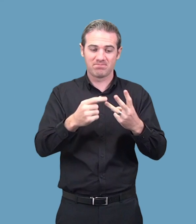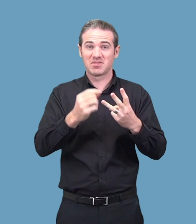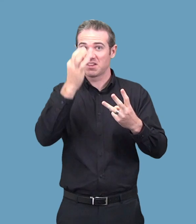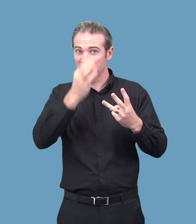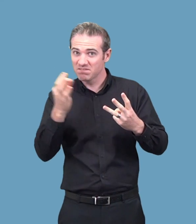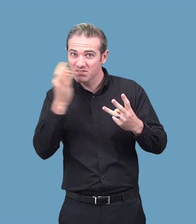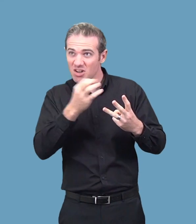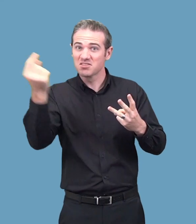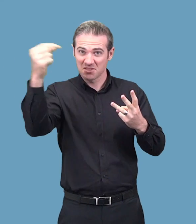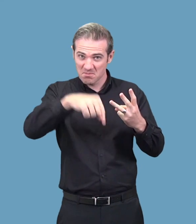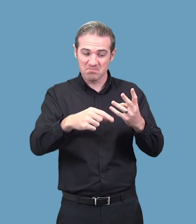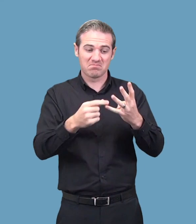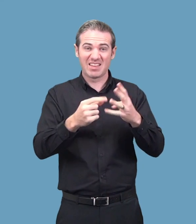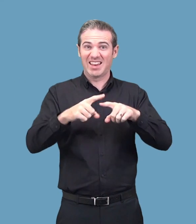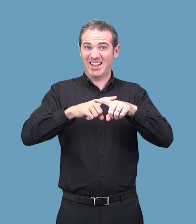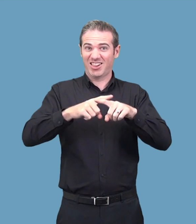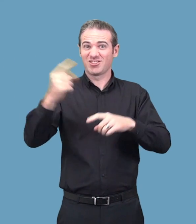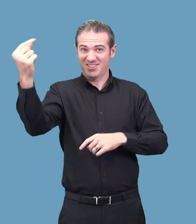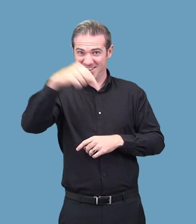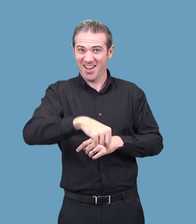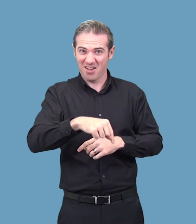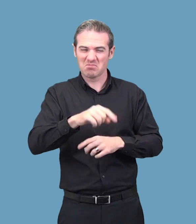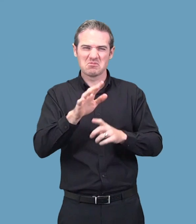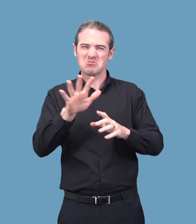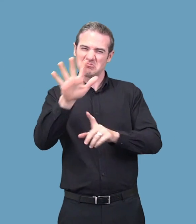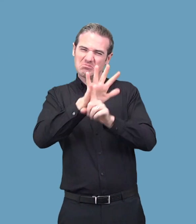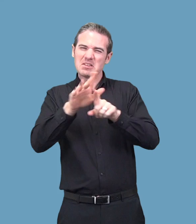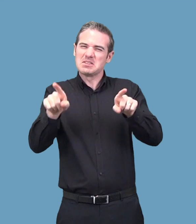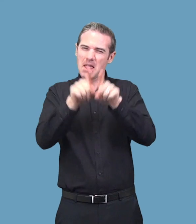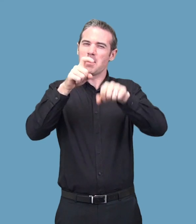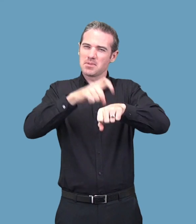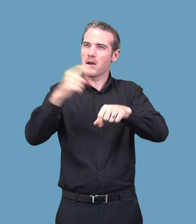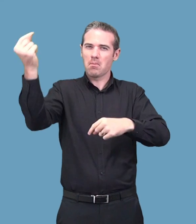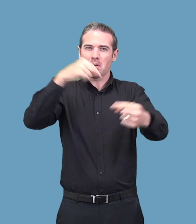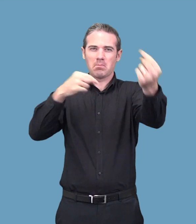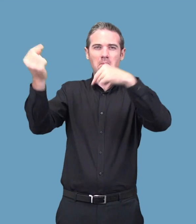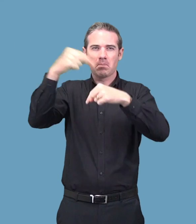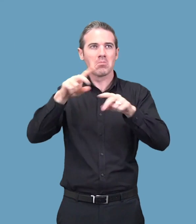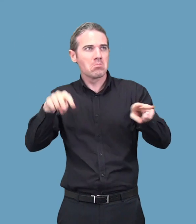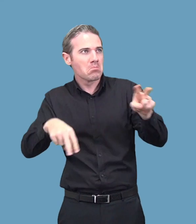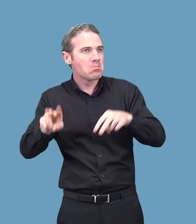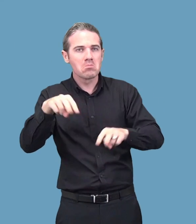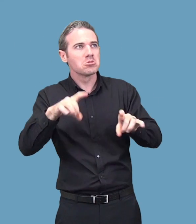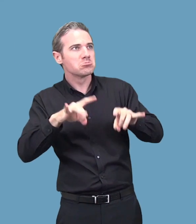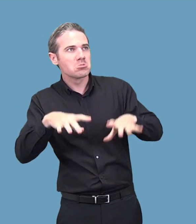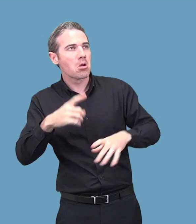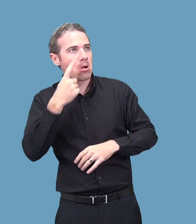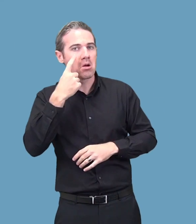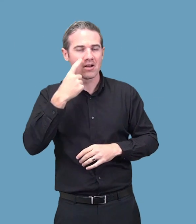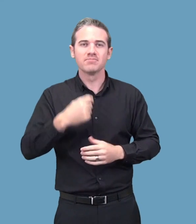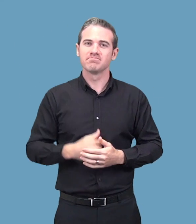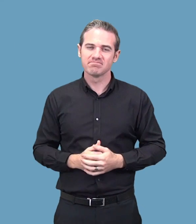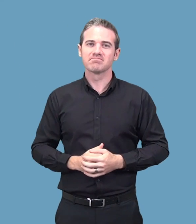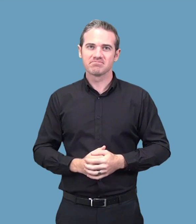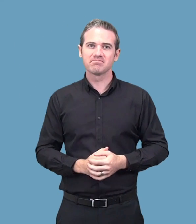in regards to how Europeans would have seen people to be more civilised. The way that the Aboriginal people lived in Australia, I